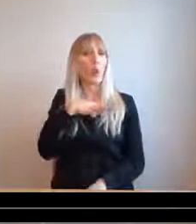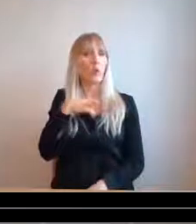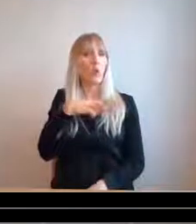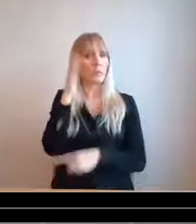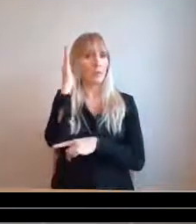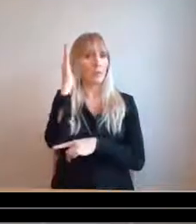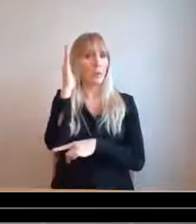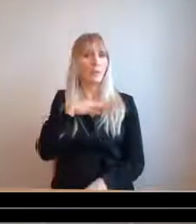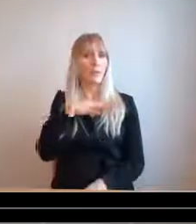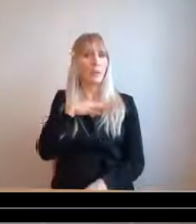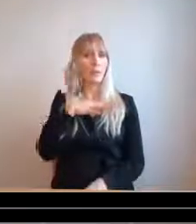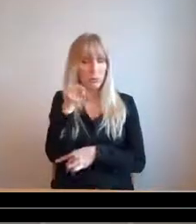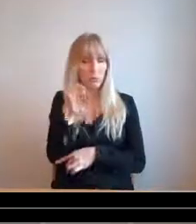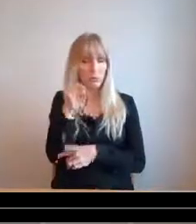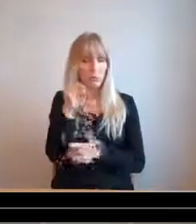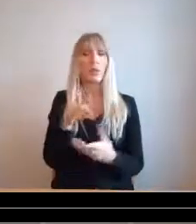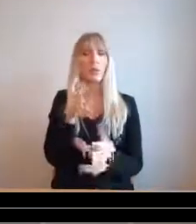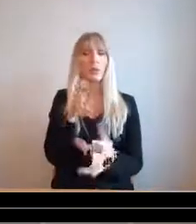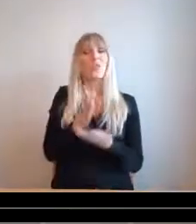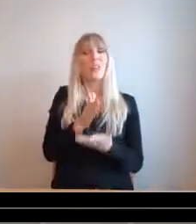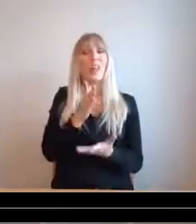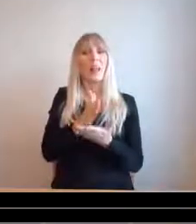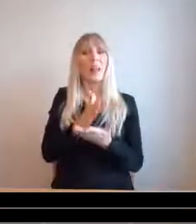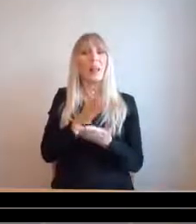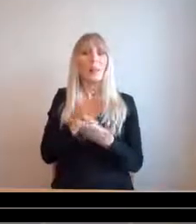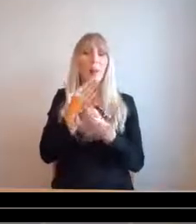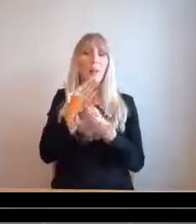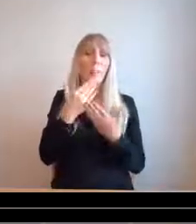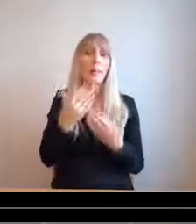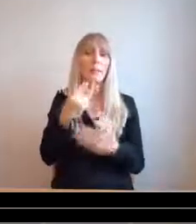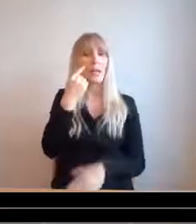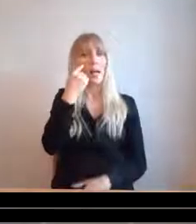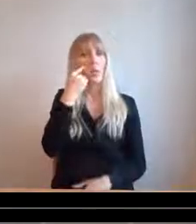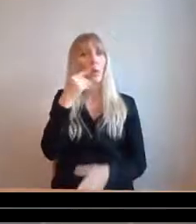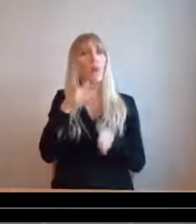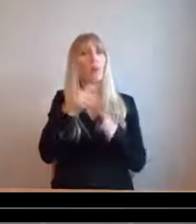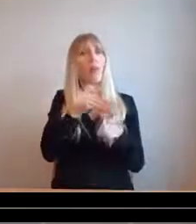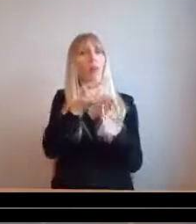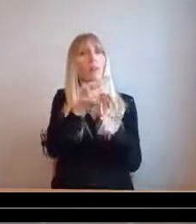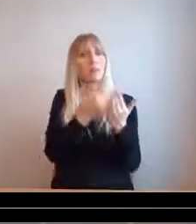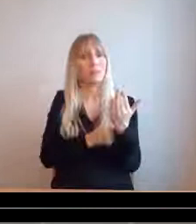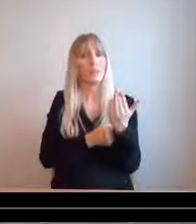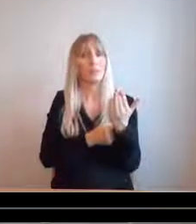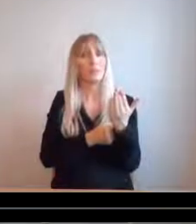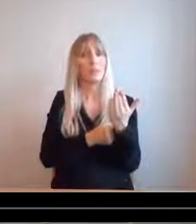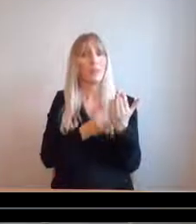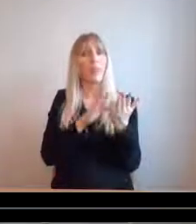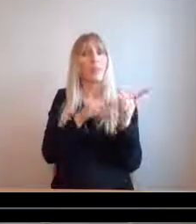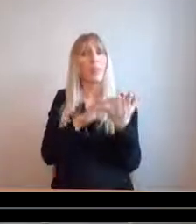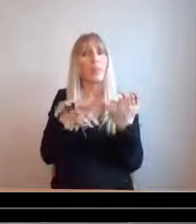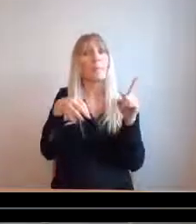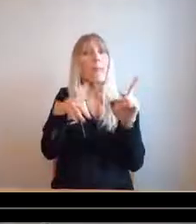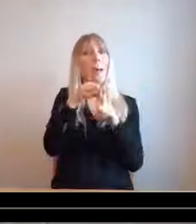webinar. But please do look at the guide, and particularly the interactive maps on